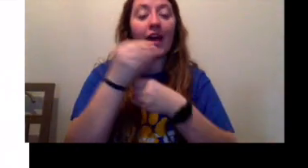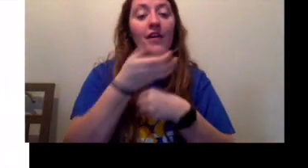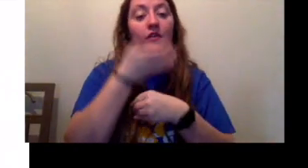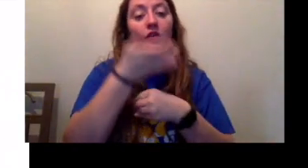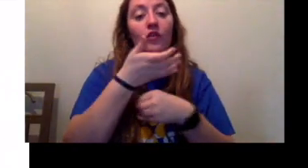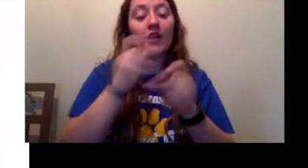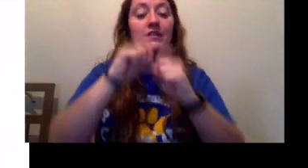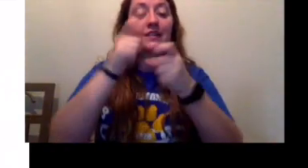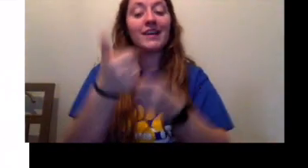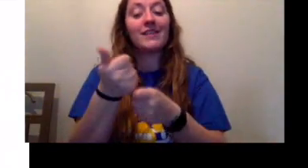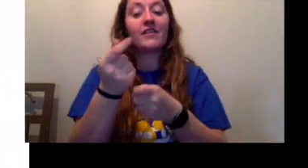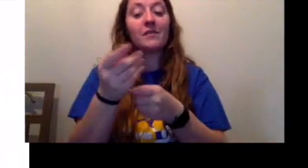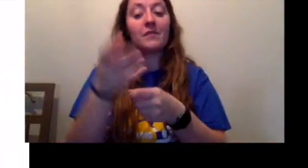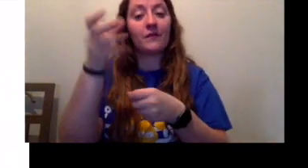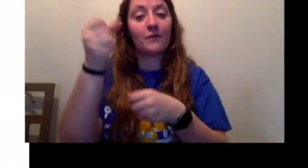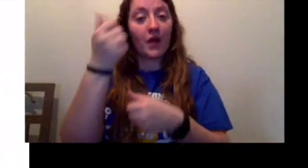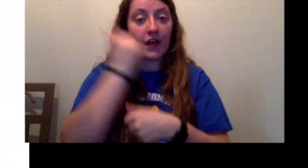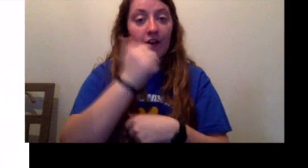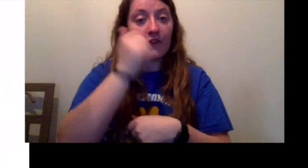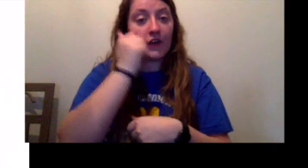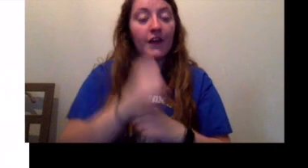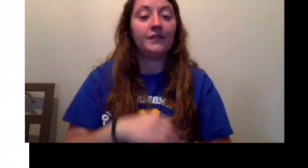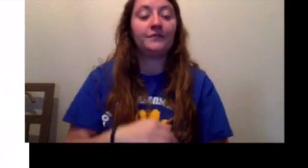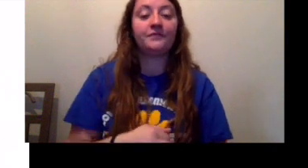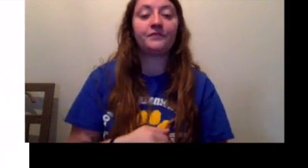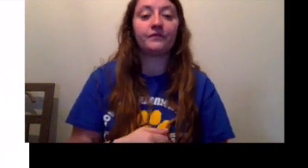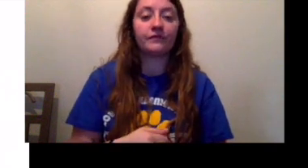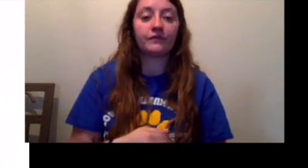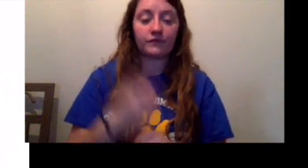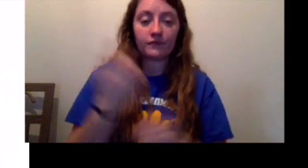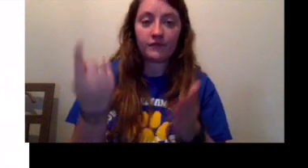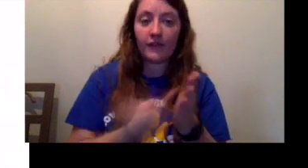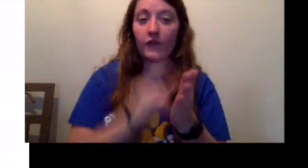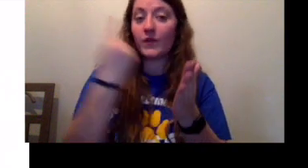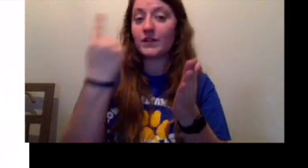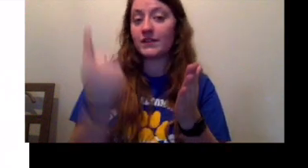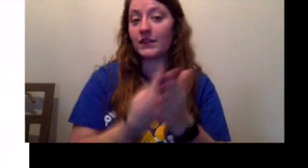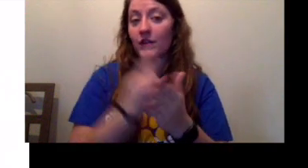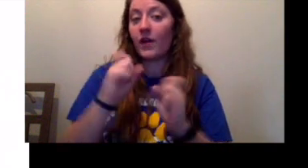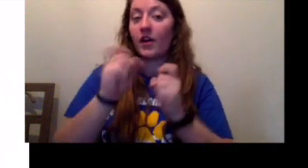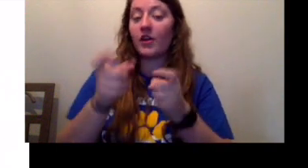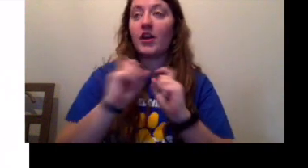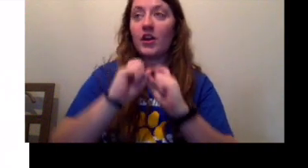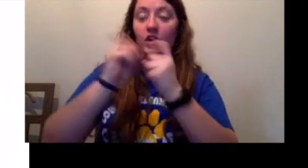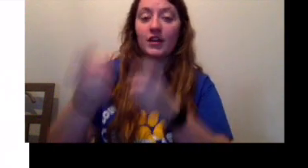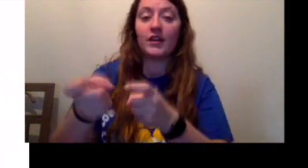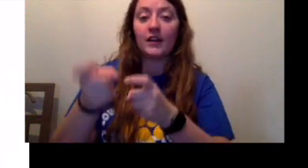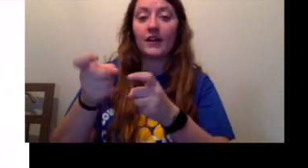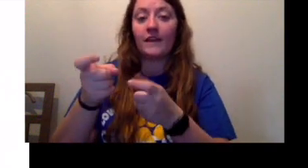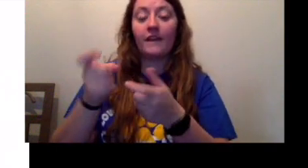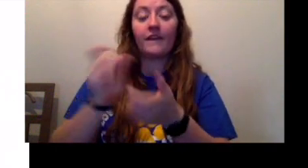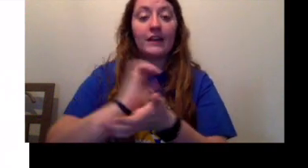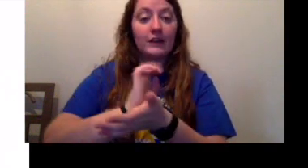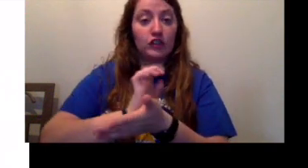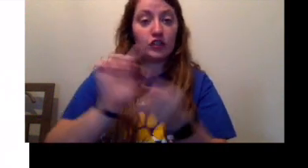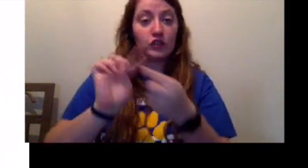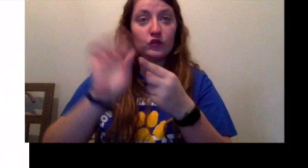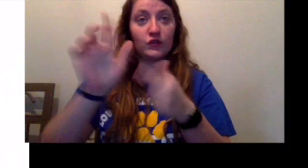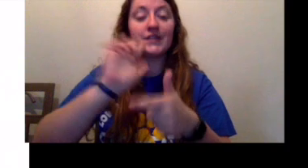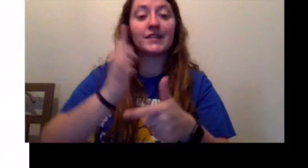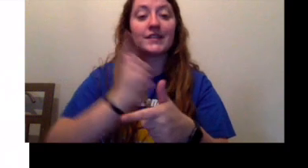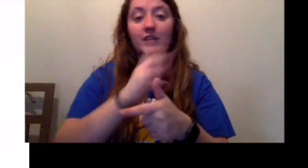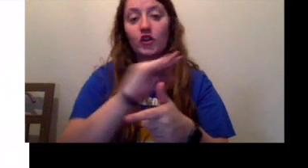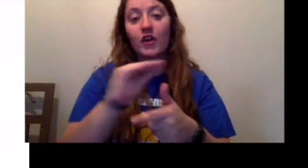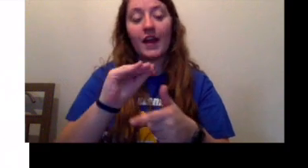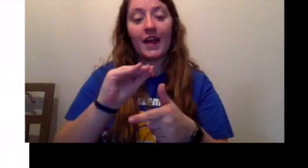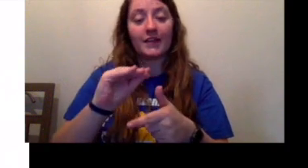return. Now and then he was able to send cheese into Copenhagen to his sister's family. This morning,